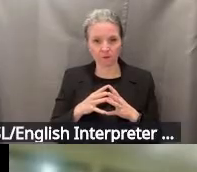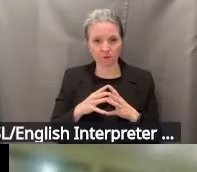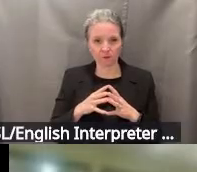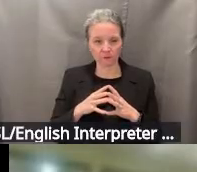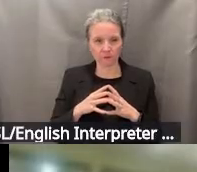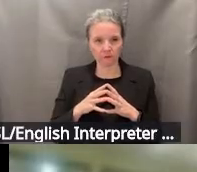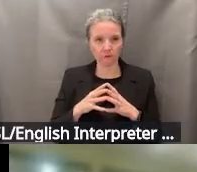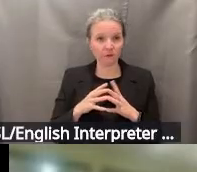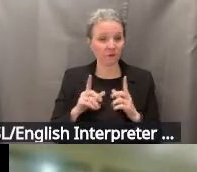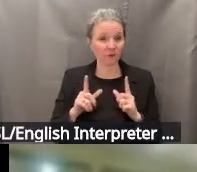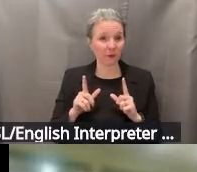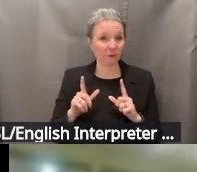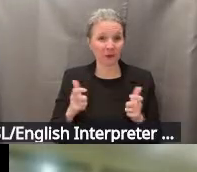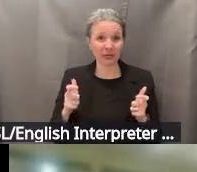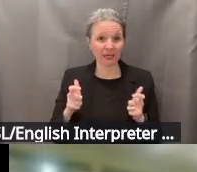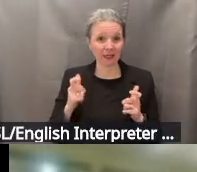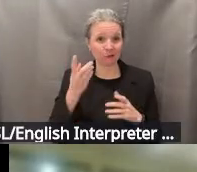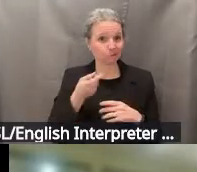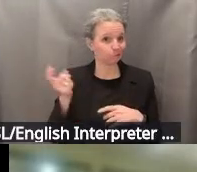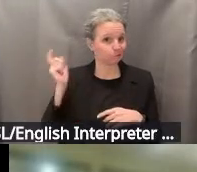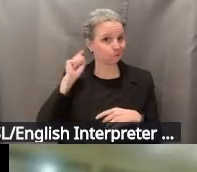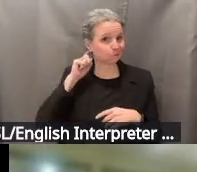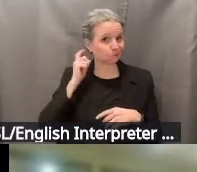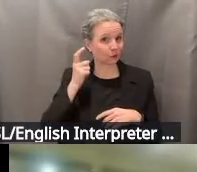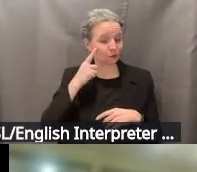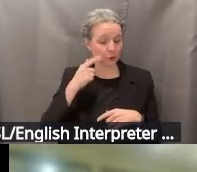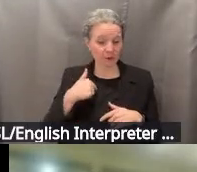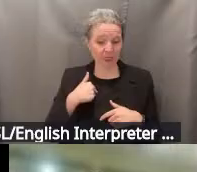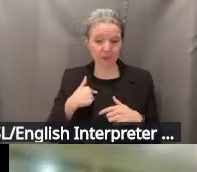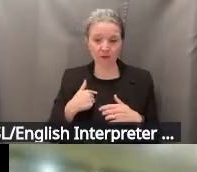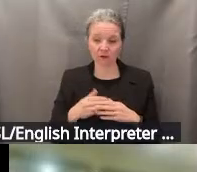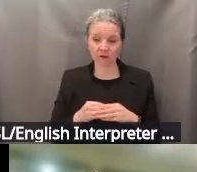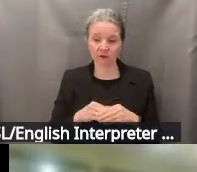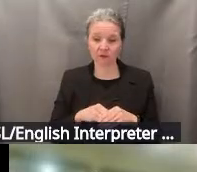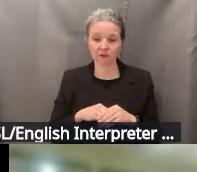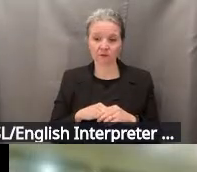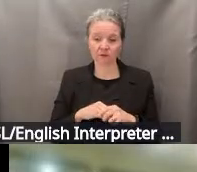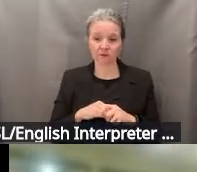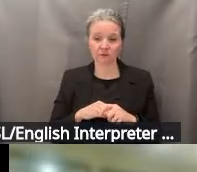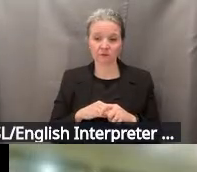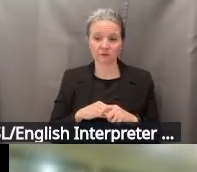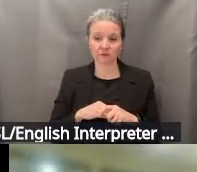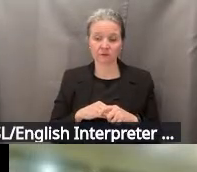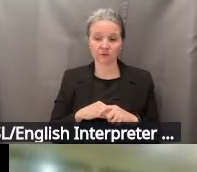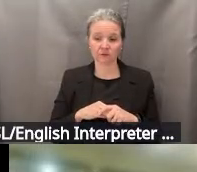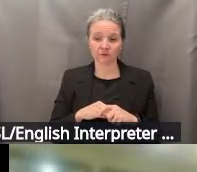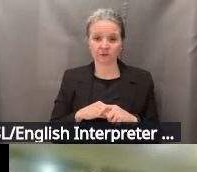the big takeaways that I have at this point